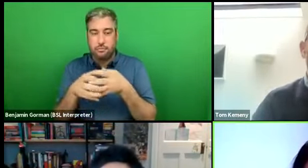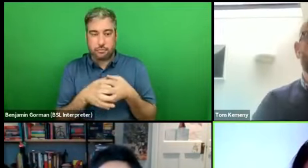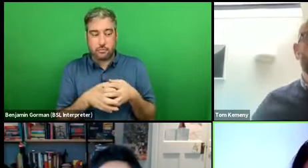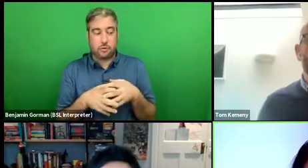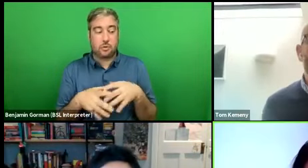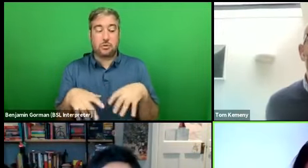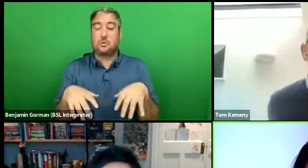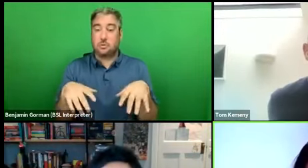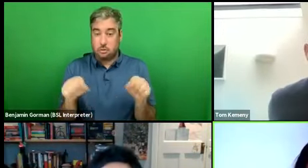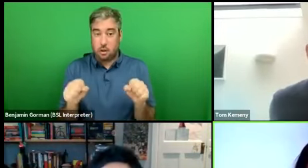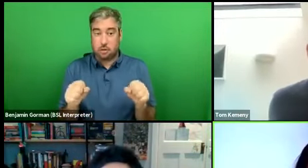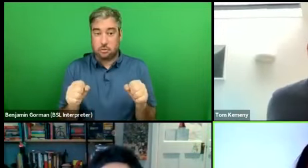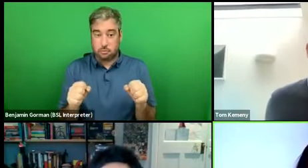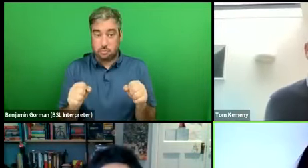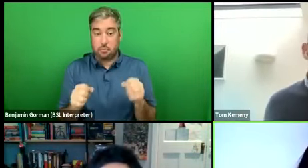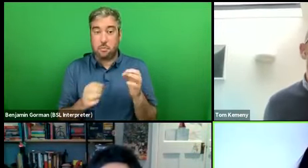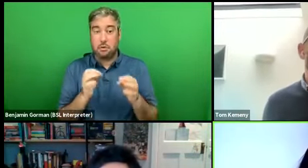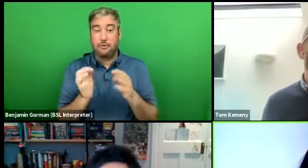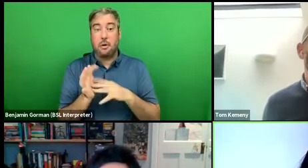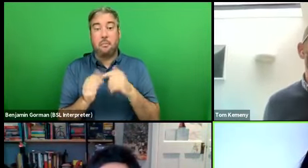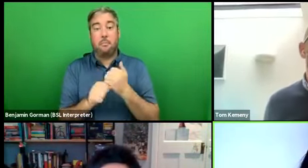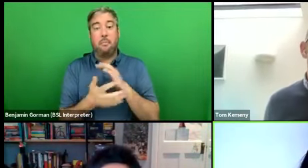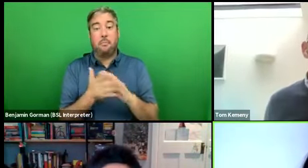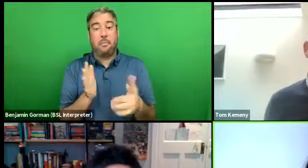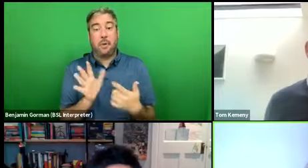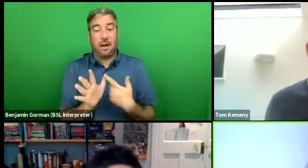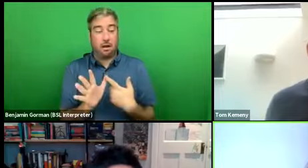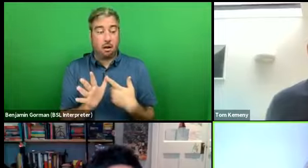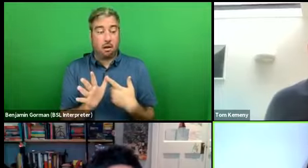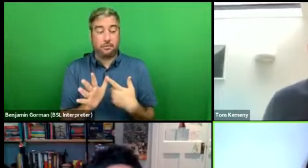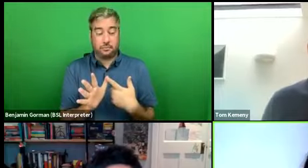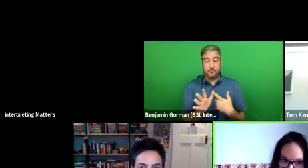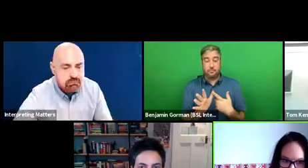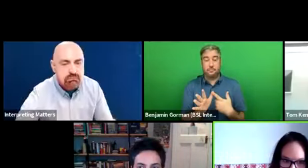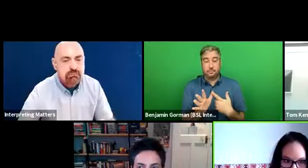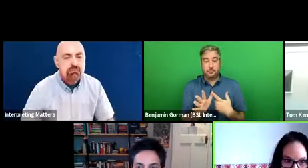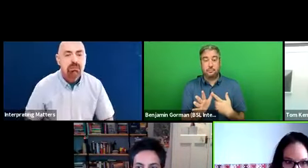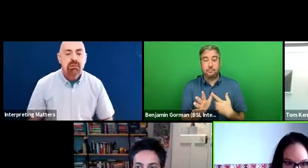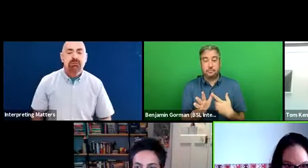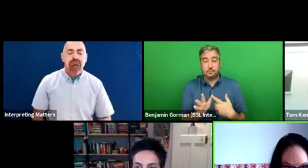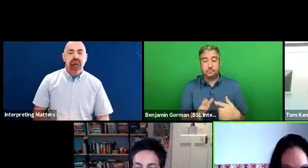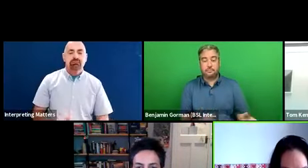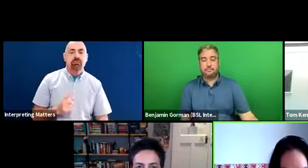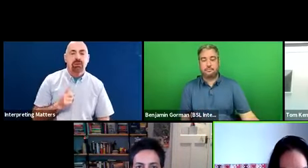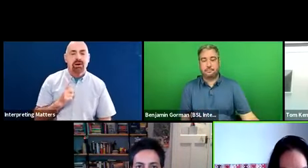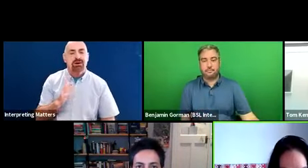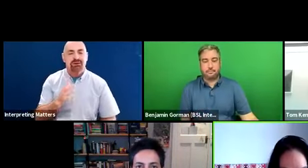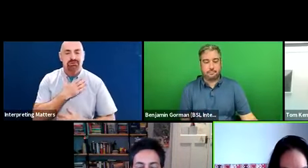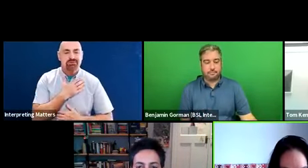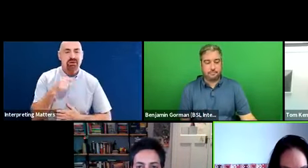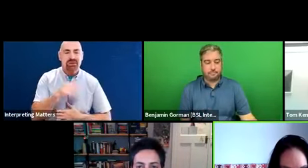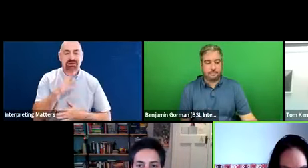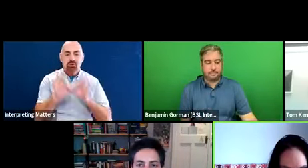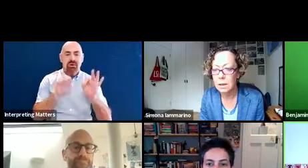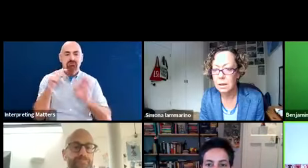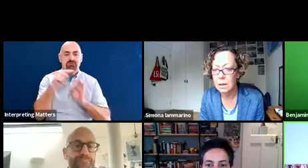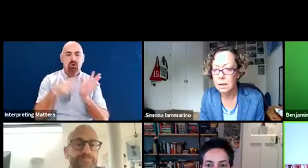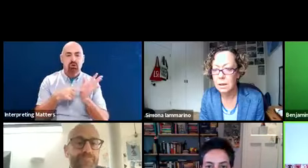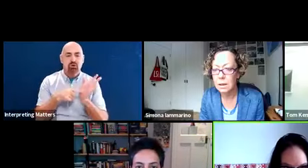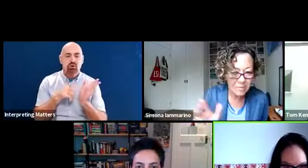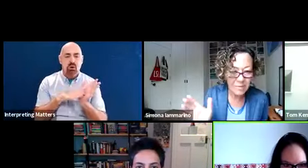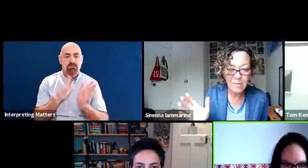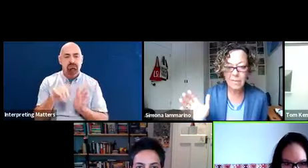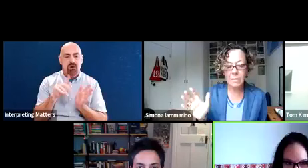was one from José Luis Viveros from the ILO. No, sorry, this is for Tom, sorry. From